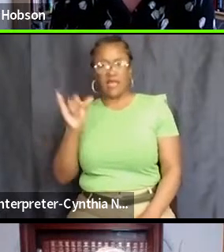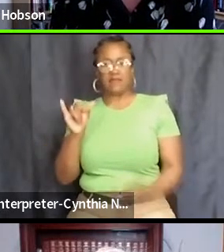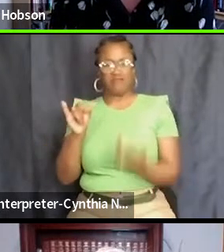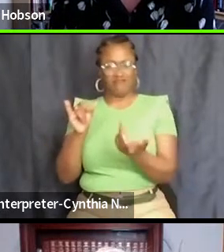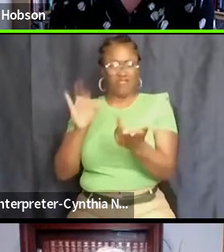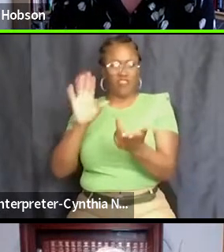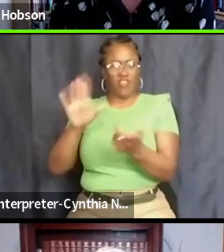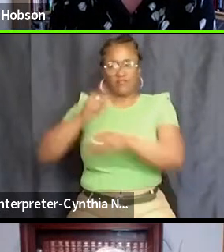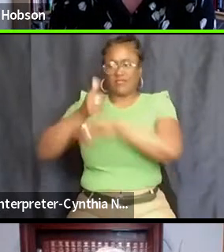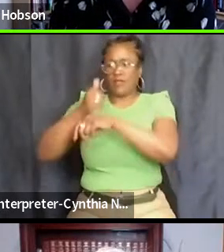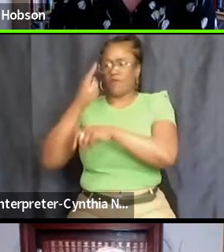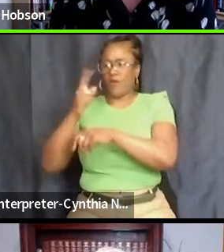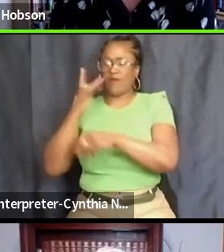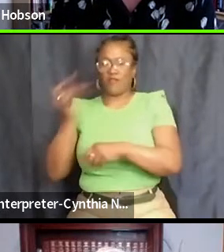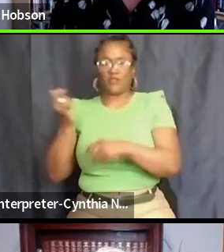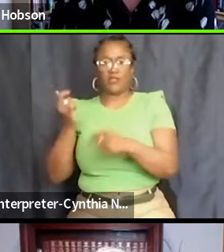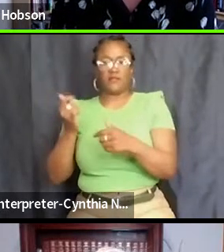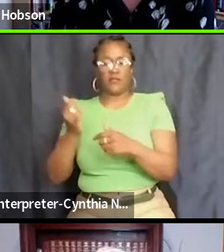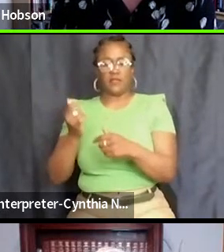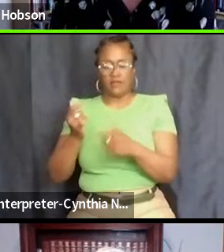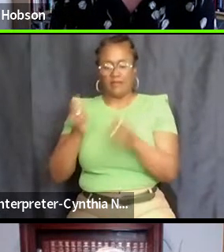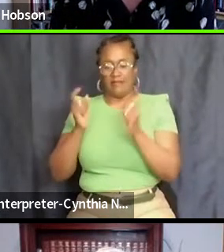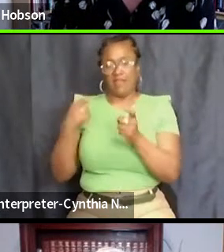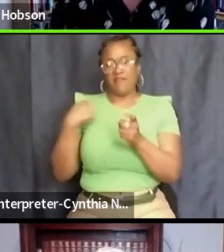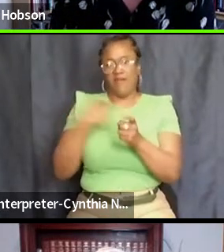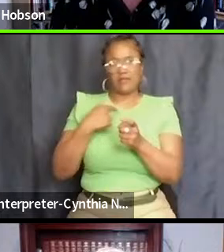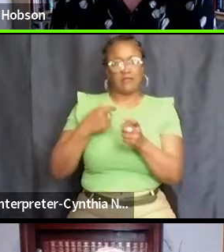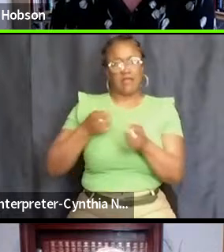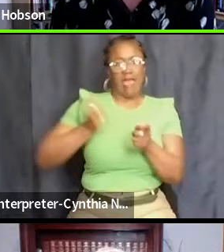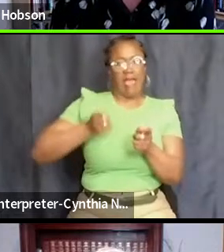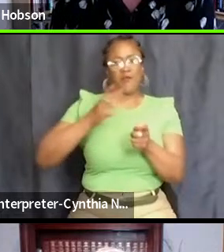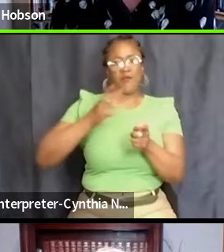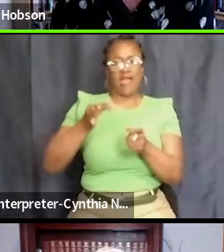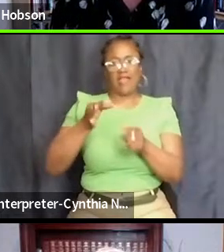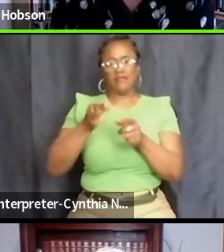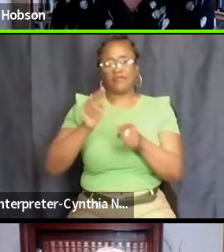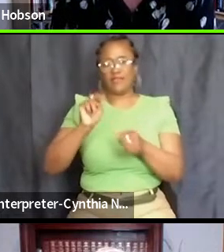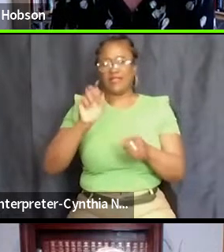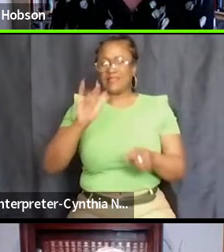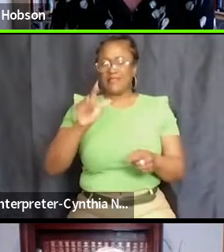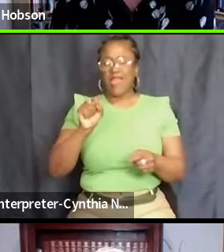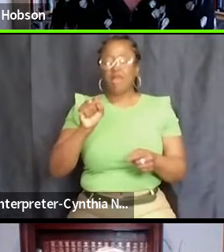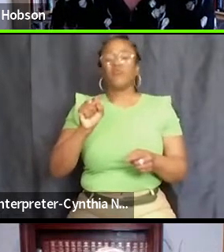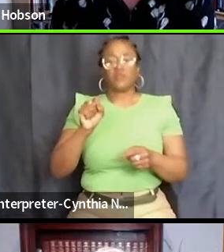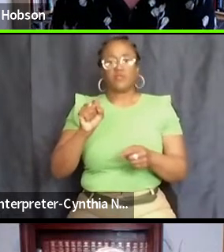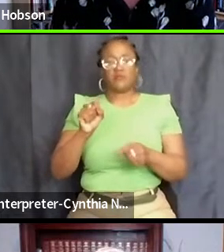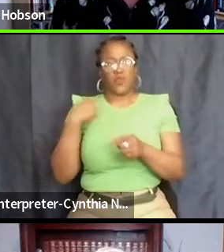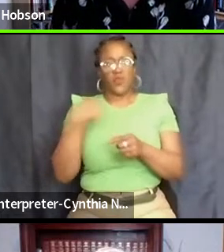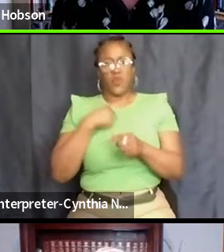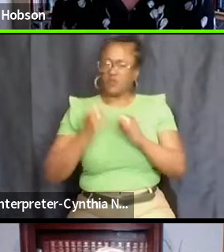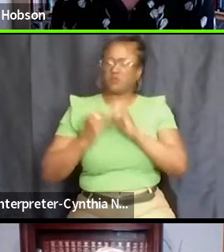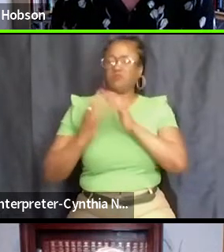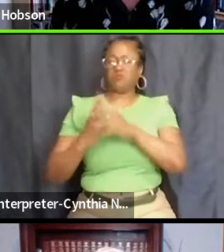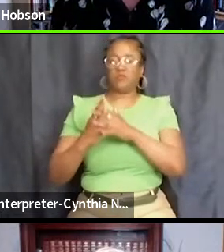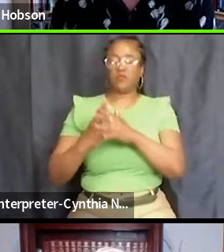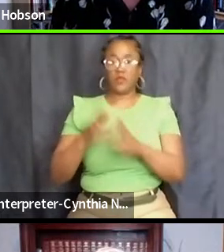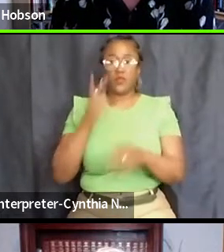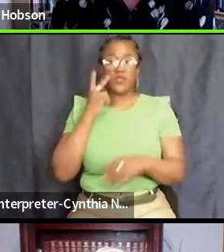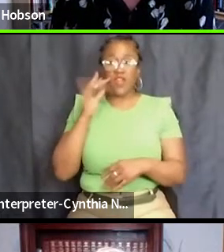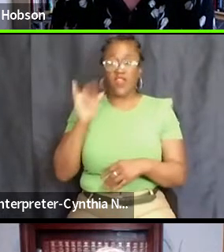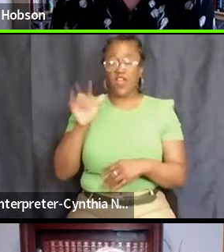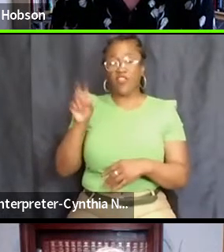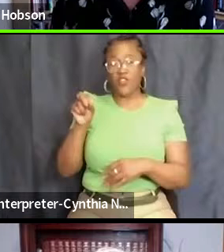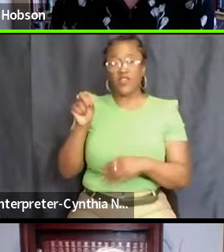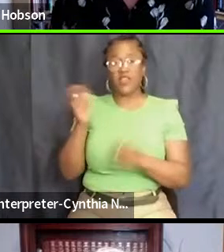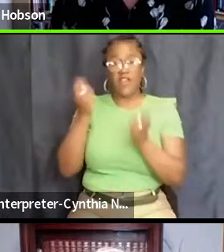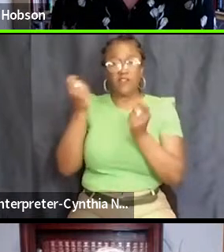We Will Rebuild the City. It was written soon after the Los Angeles uprising of 1992, which of course saw its 30th anniversary